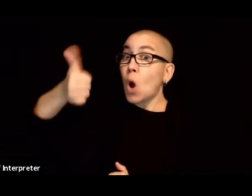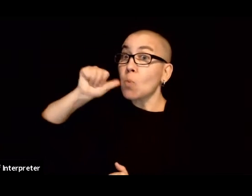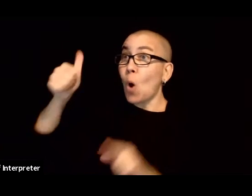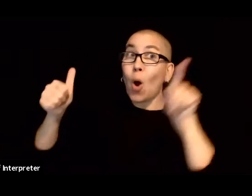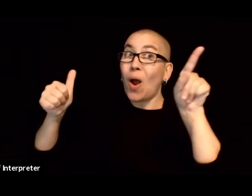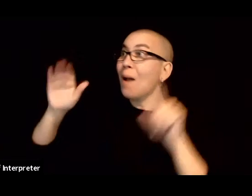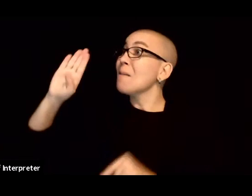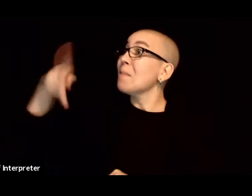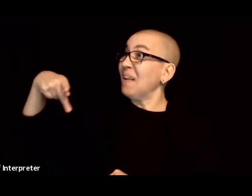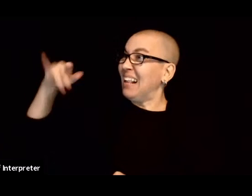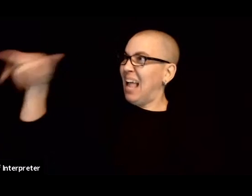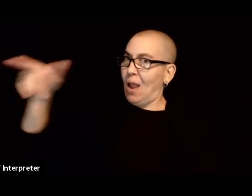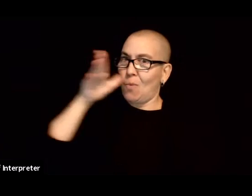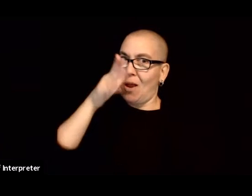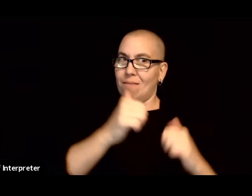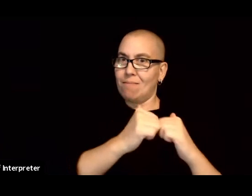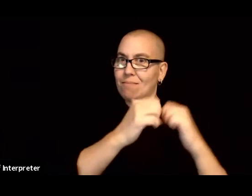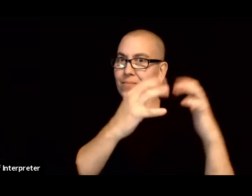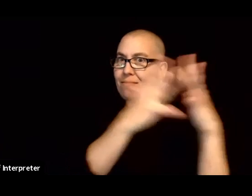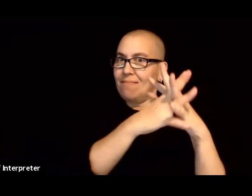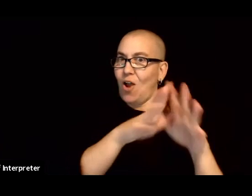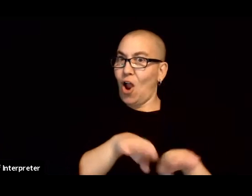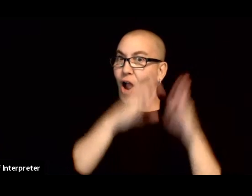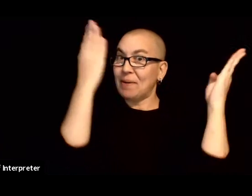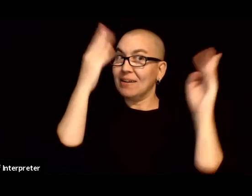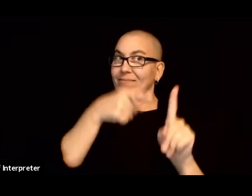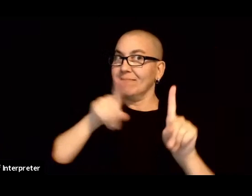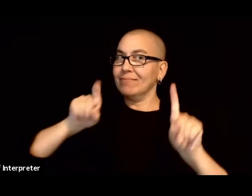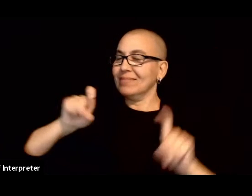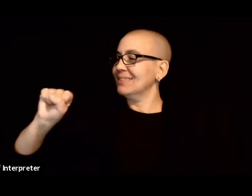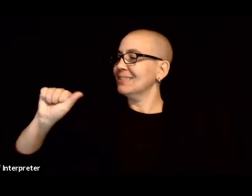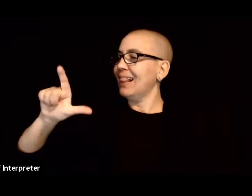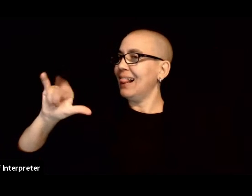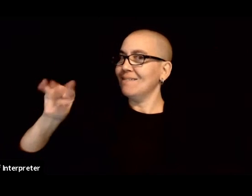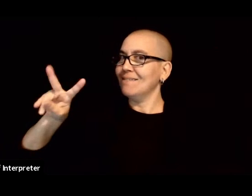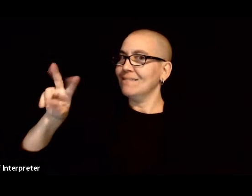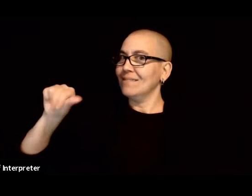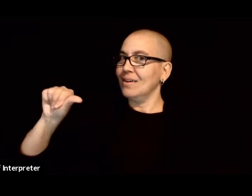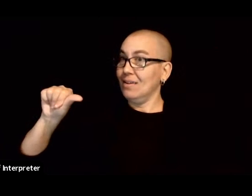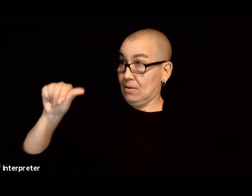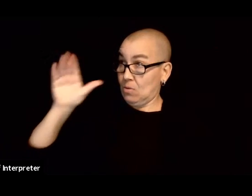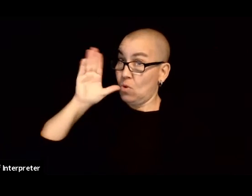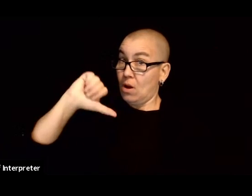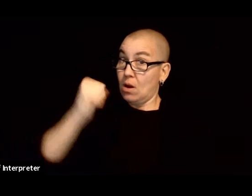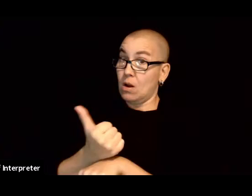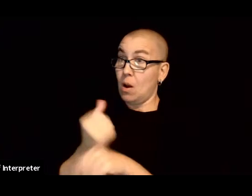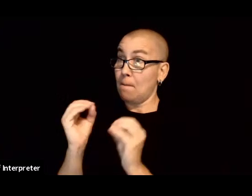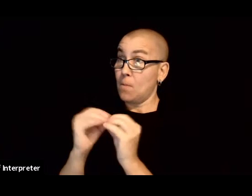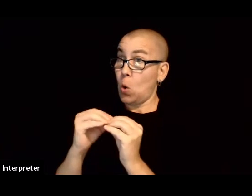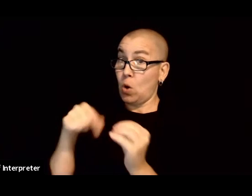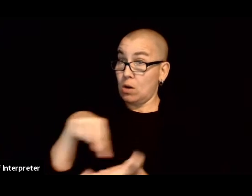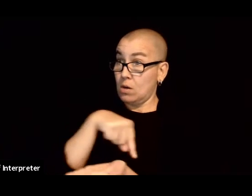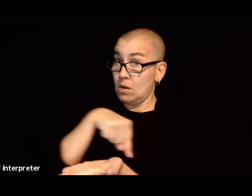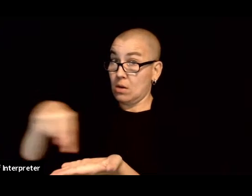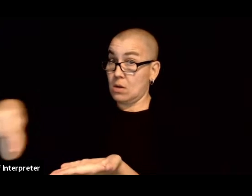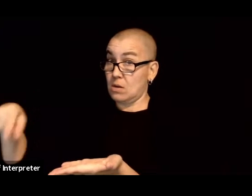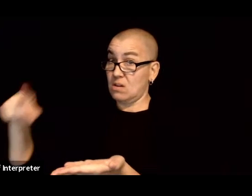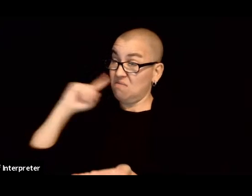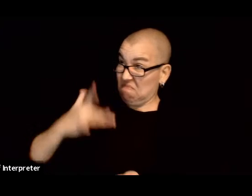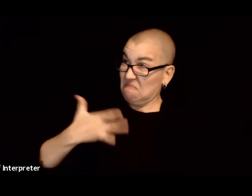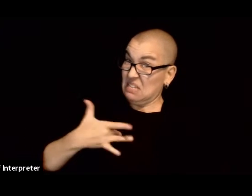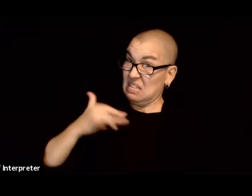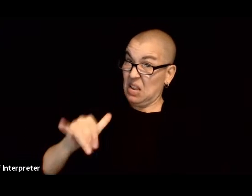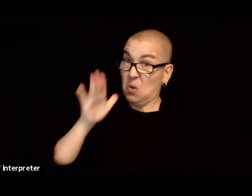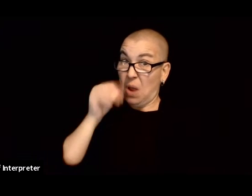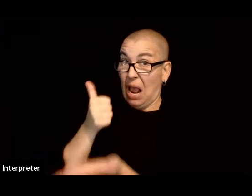also be some new ones coming out later this month. Do you think that will help? You know, you said that this is the